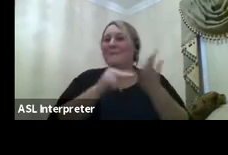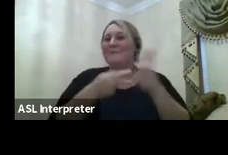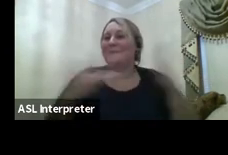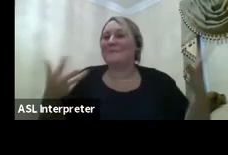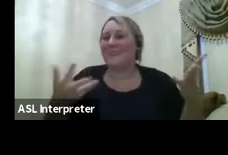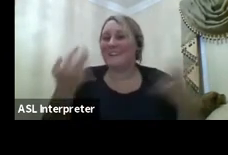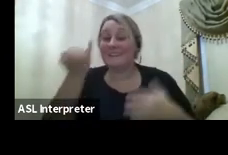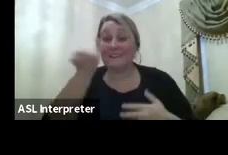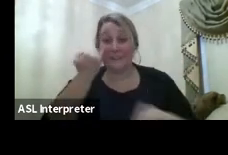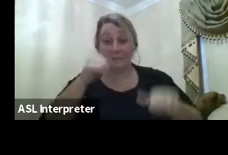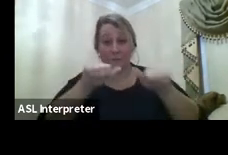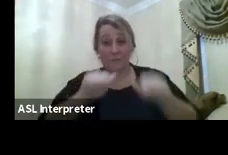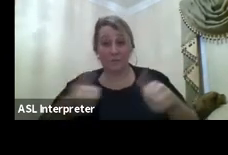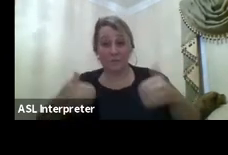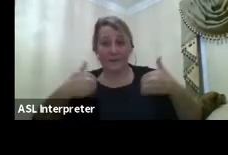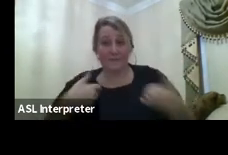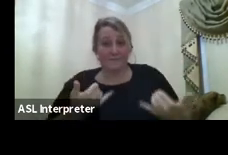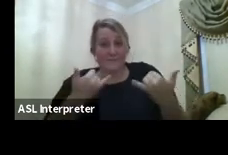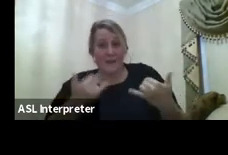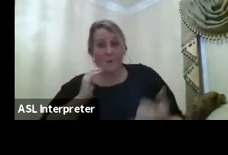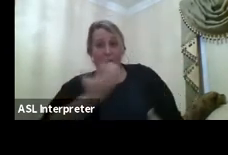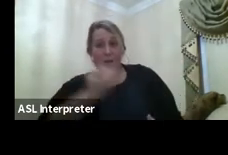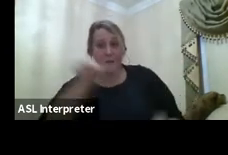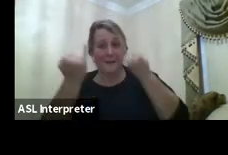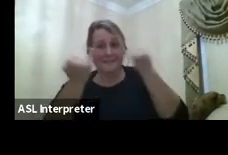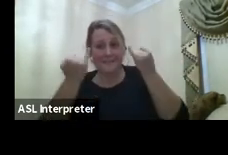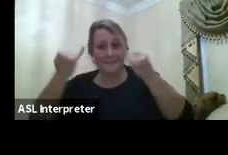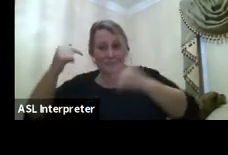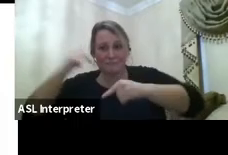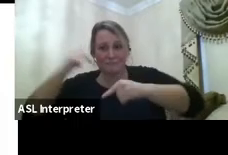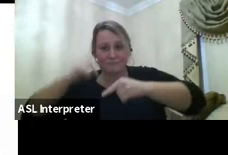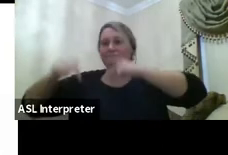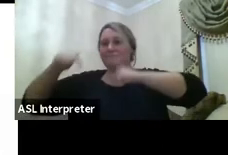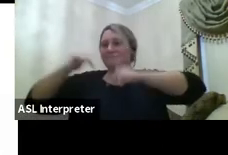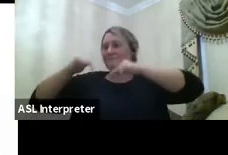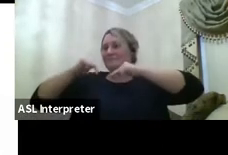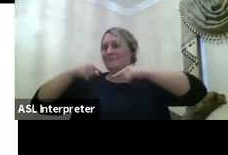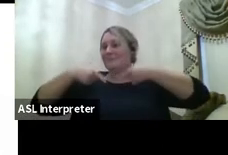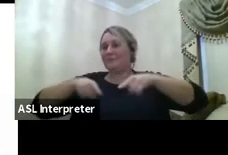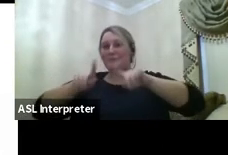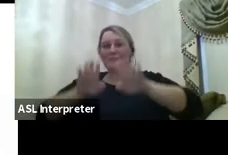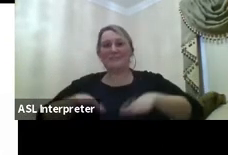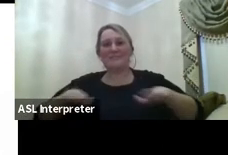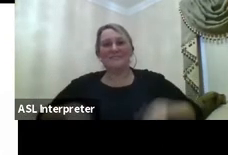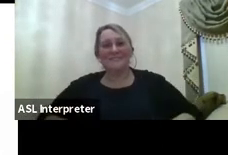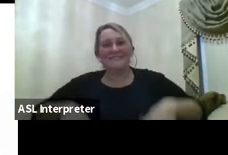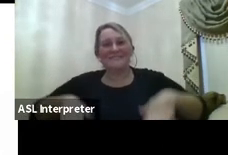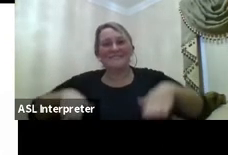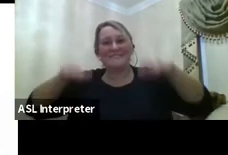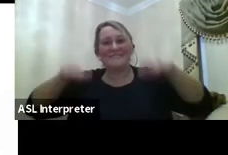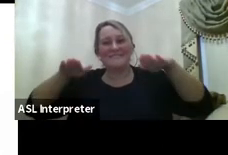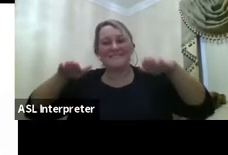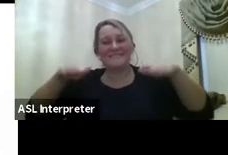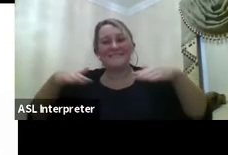that, that were playful and very intimate, but then actually evolved into sort of being part of my visual